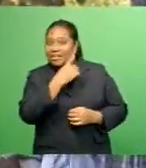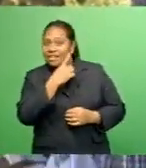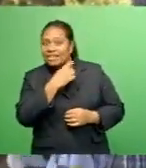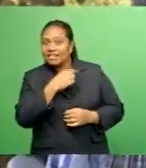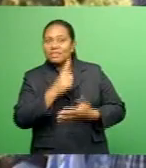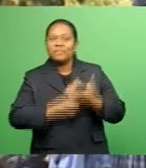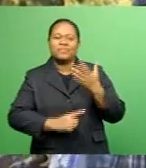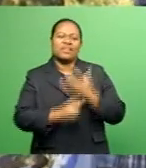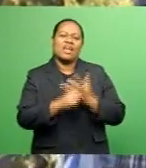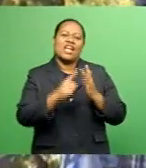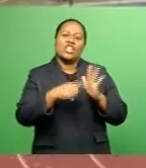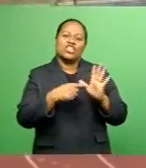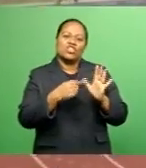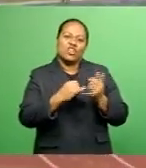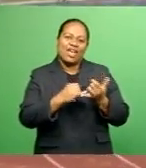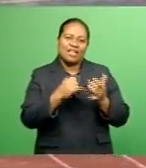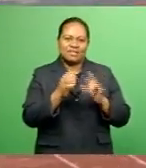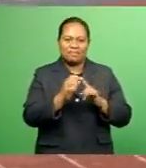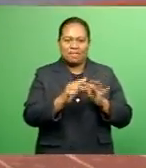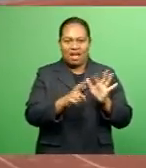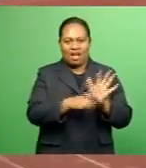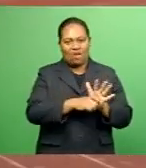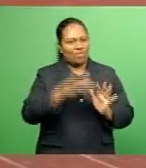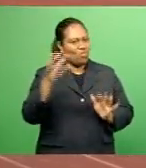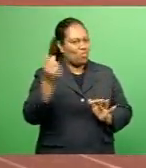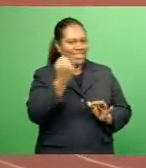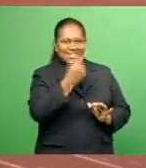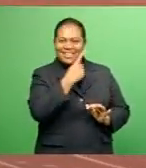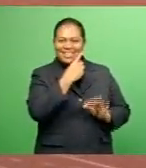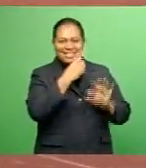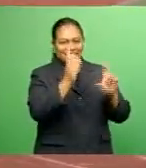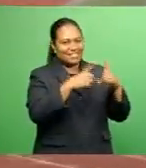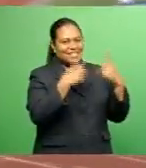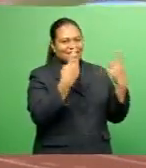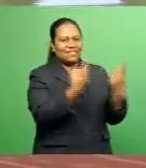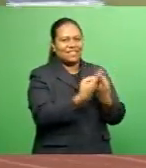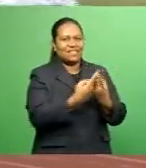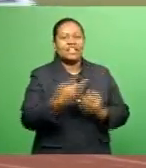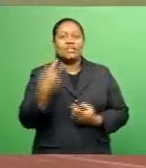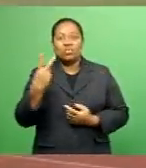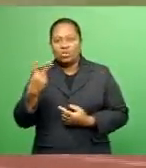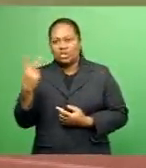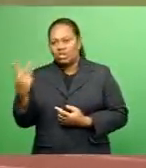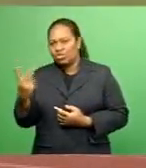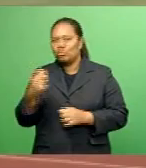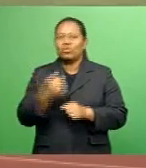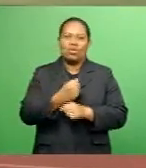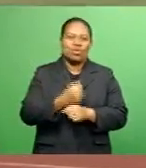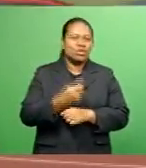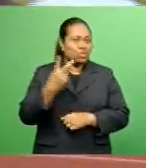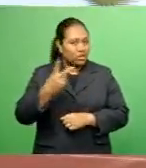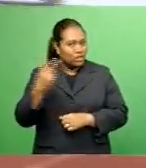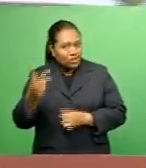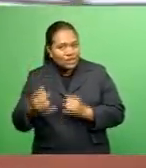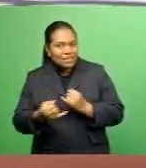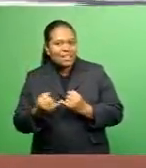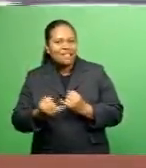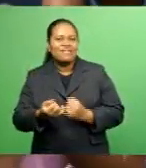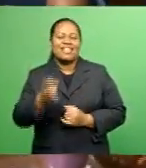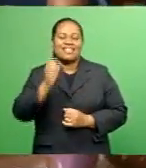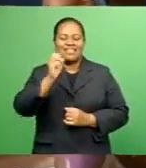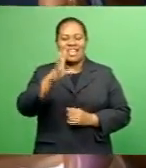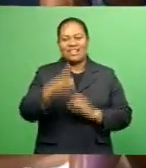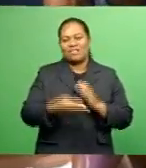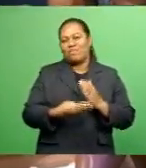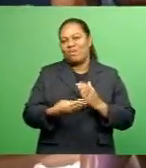Delena Moli Jesper Williams High School dominated their division, walking away with 22 gold, 22 silver and 10